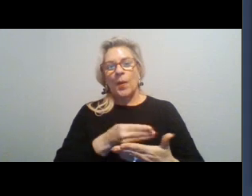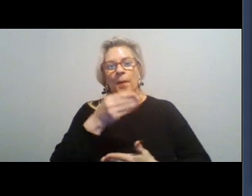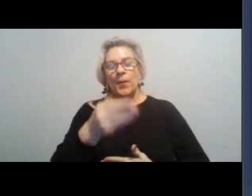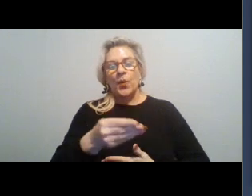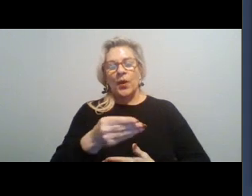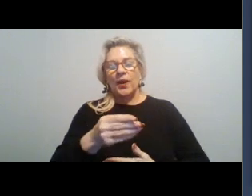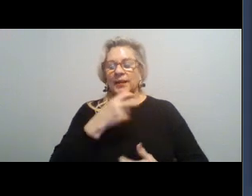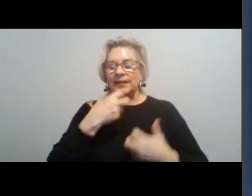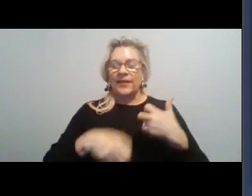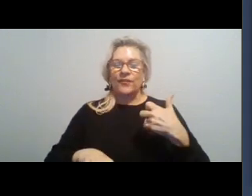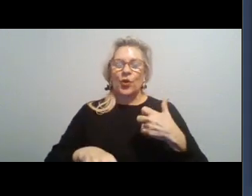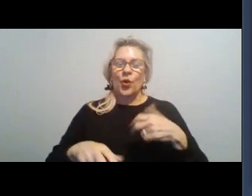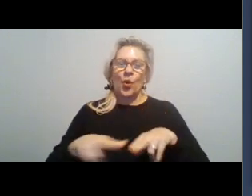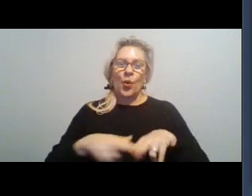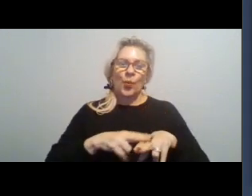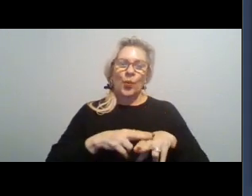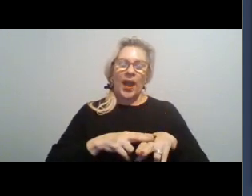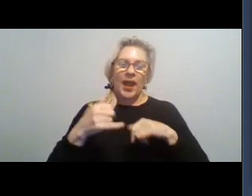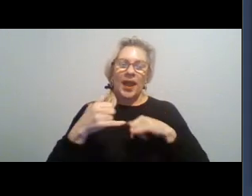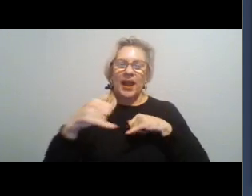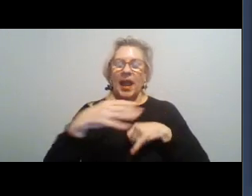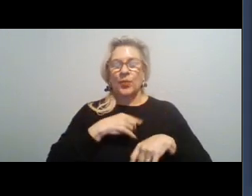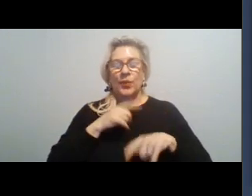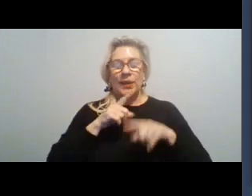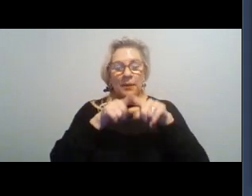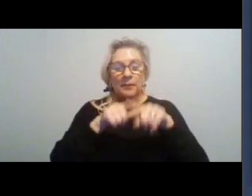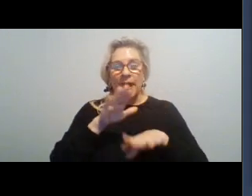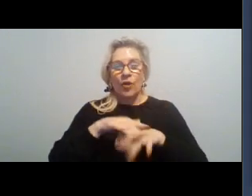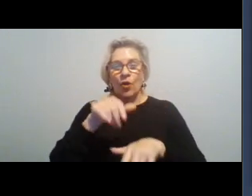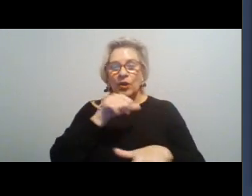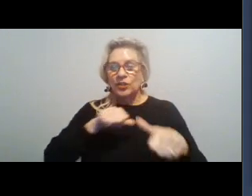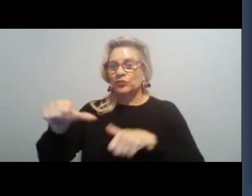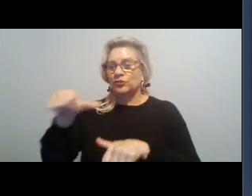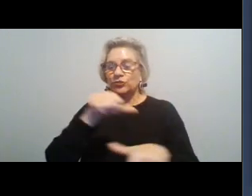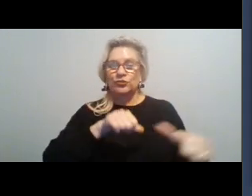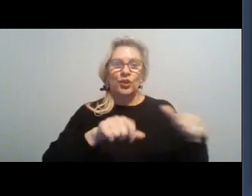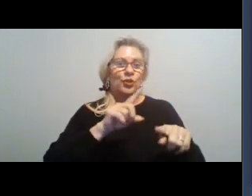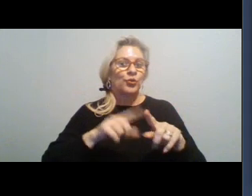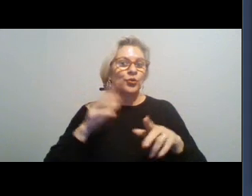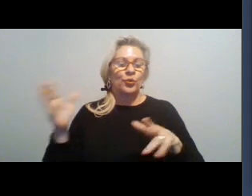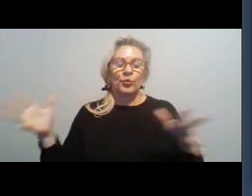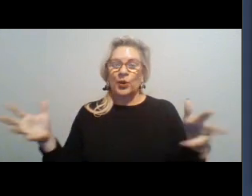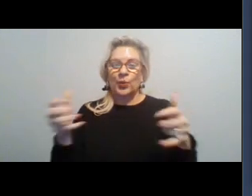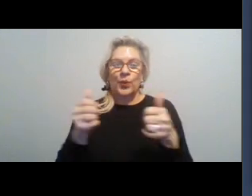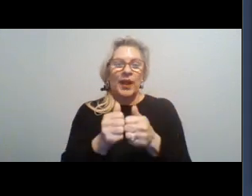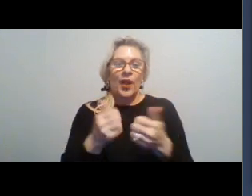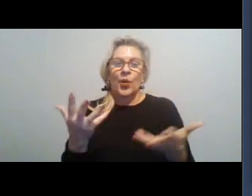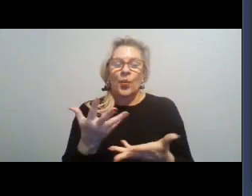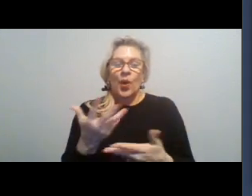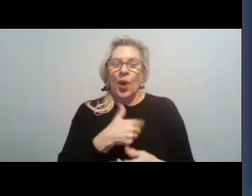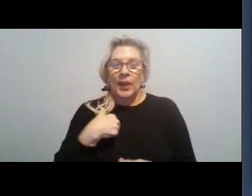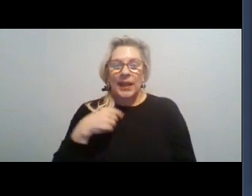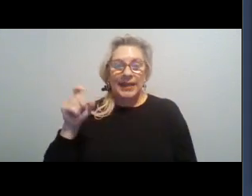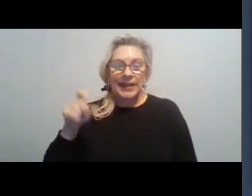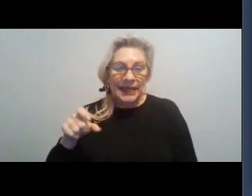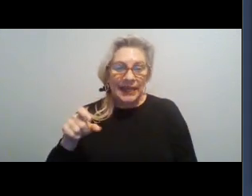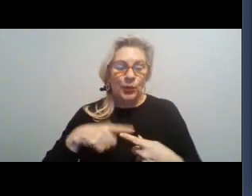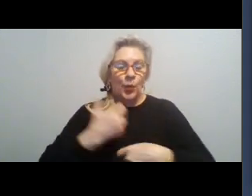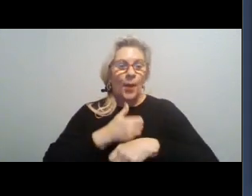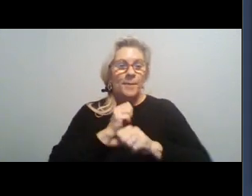rail line, and we count on each other to bring together what's needed to make